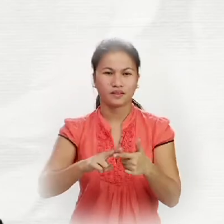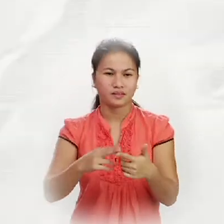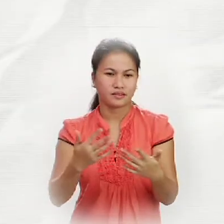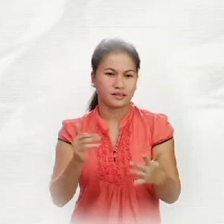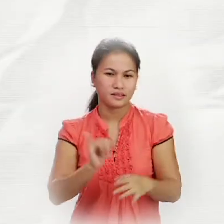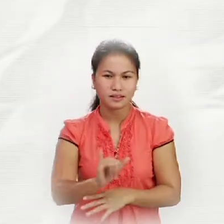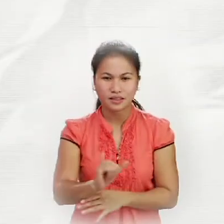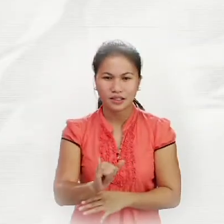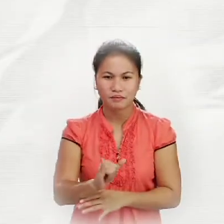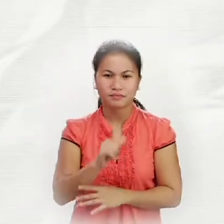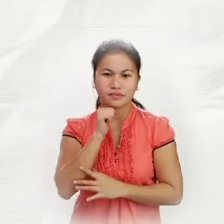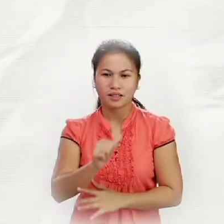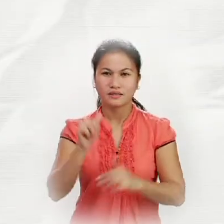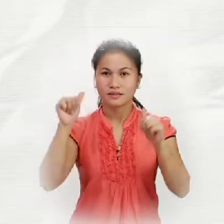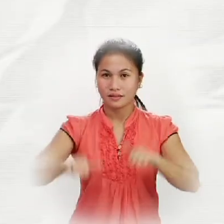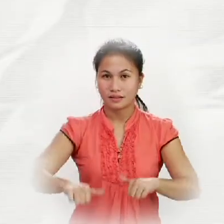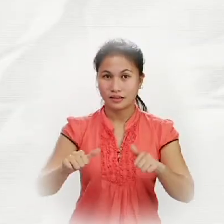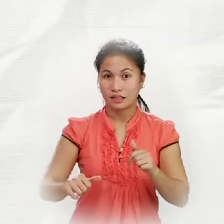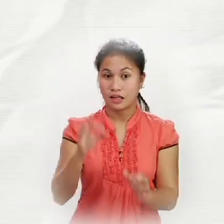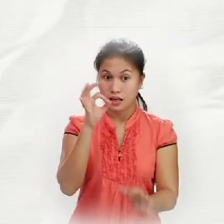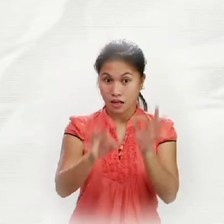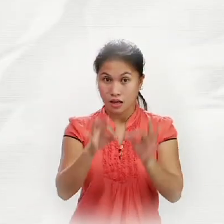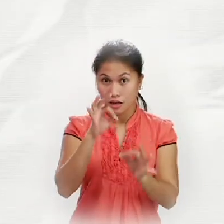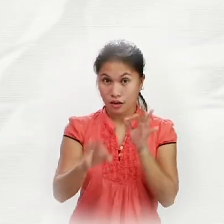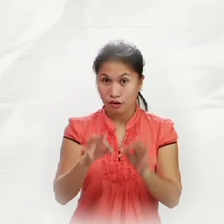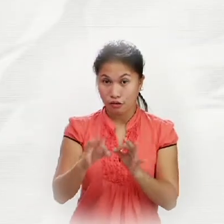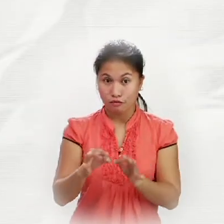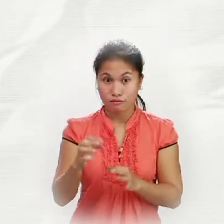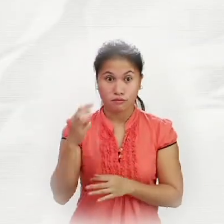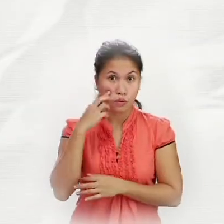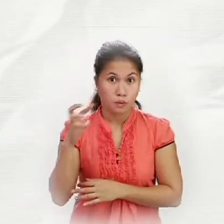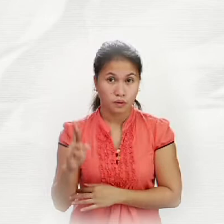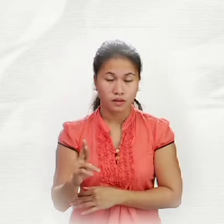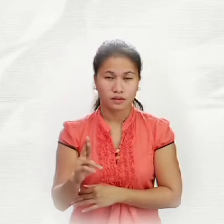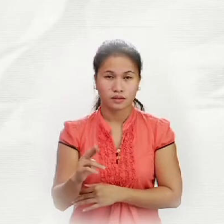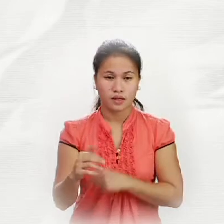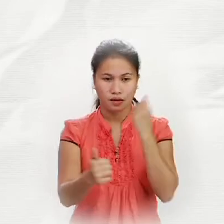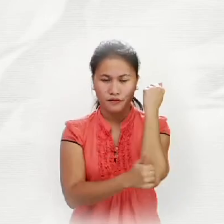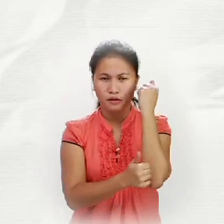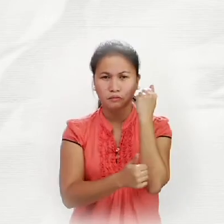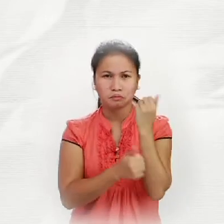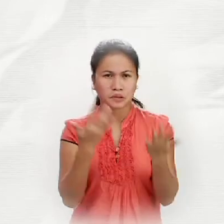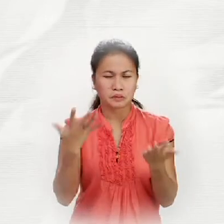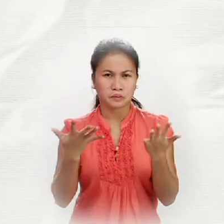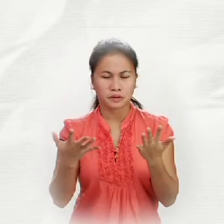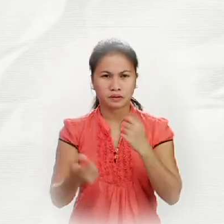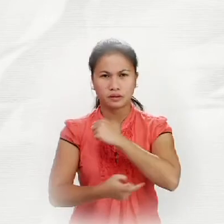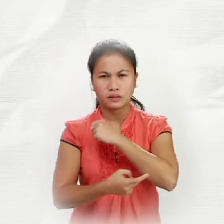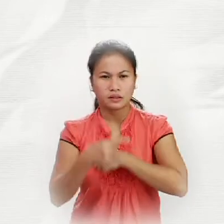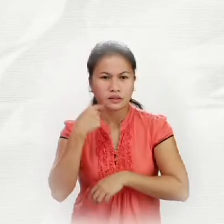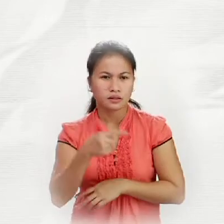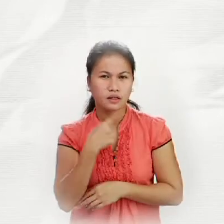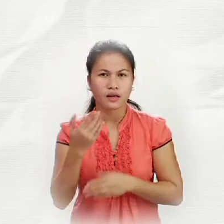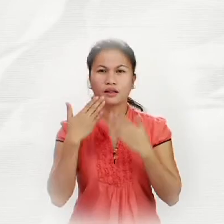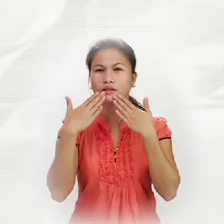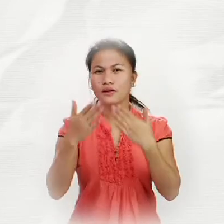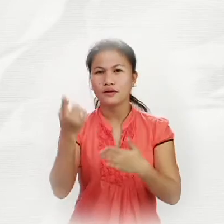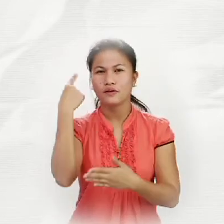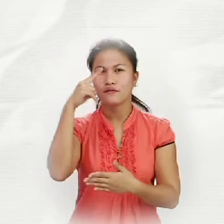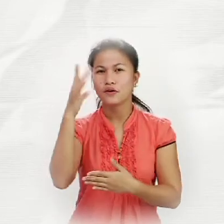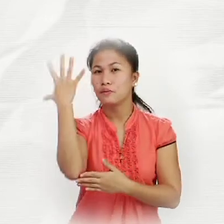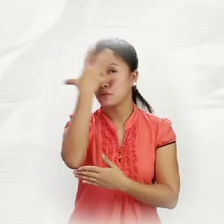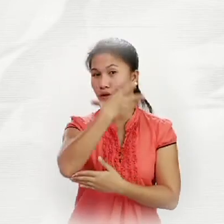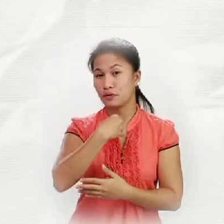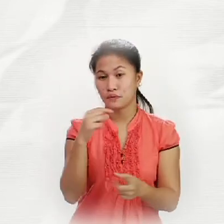impossible. If I were Abraham, I would be tempted to say, Lord, thank you for your beautiful